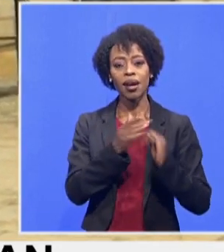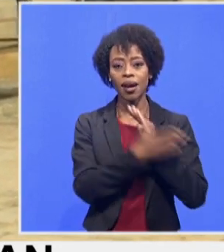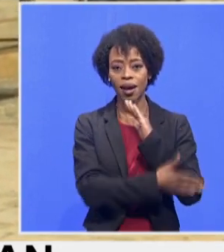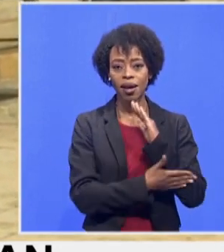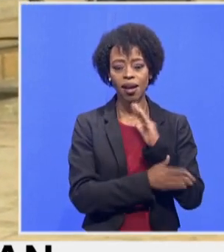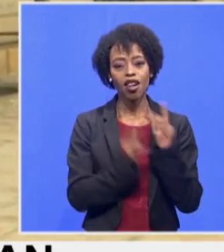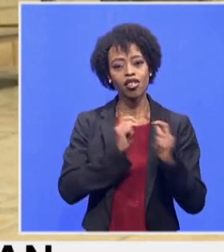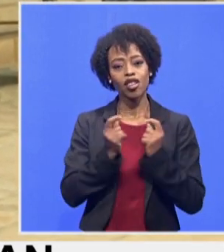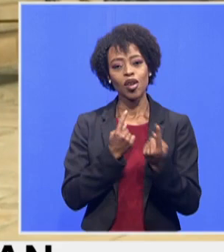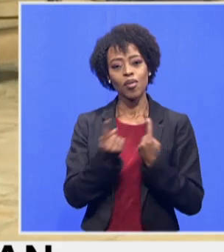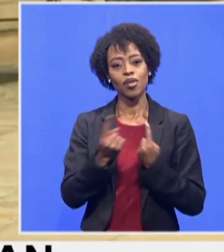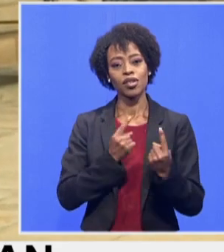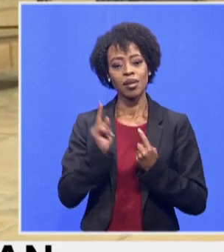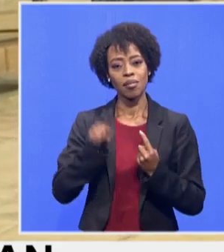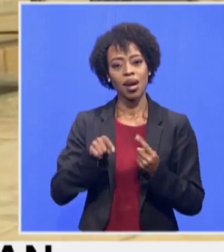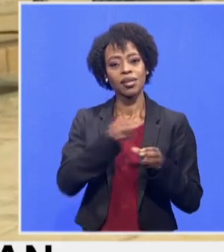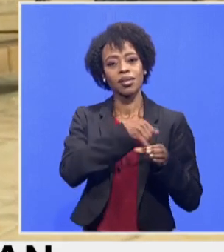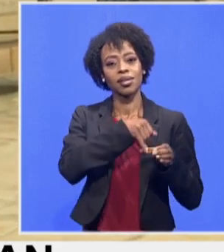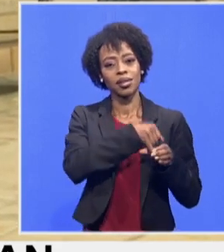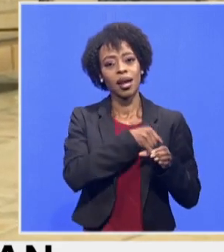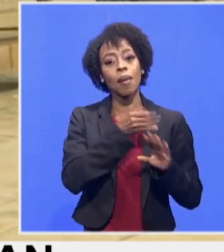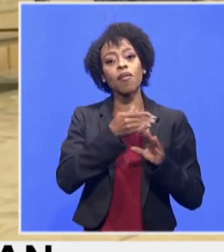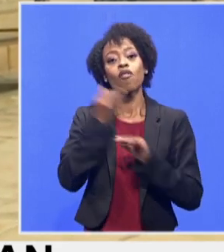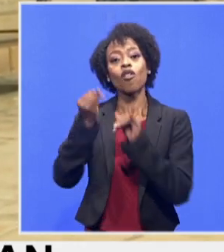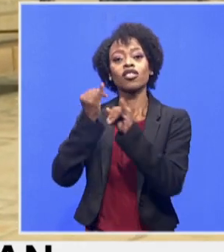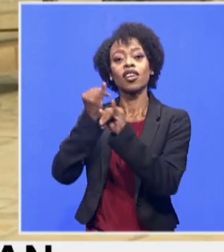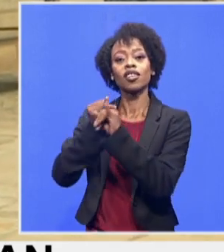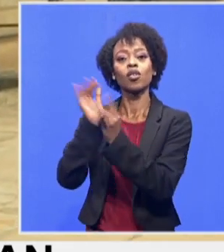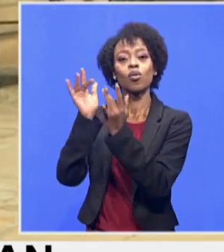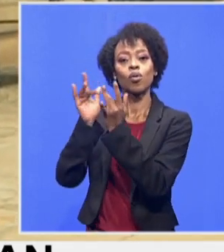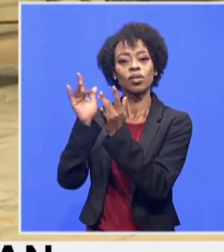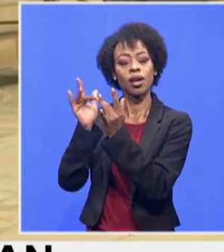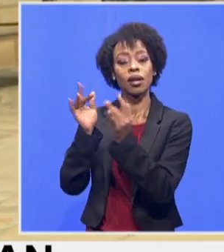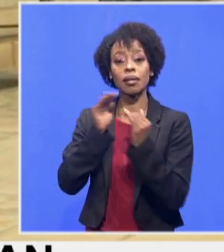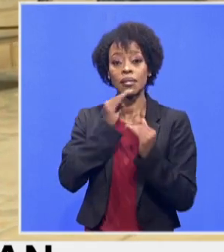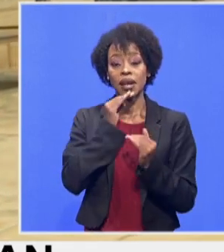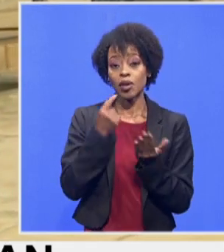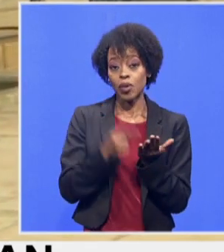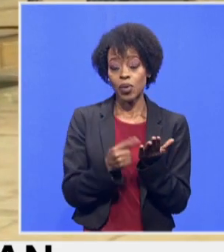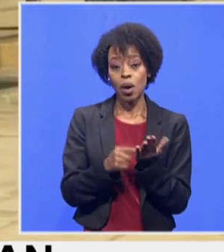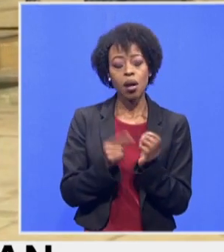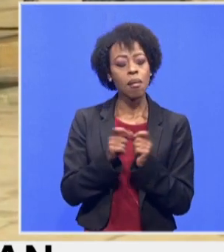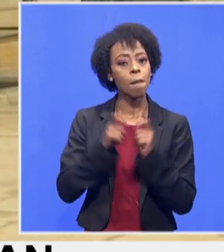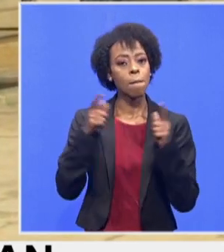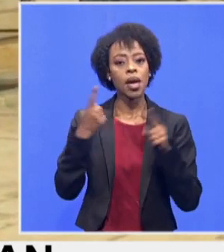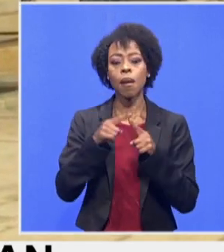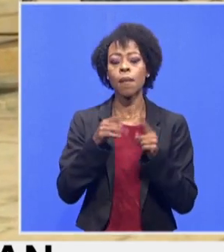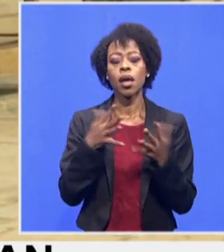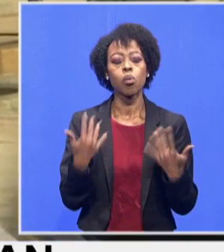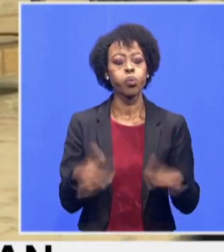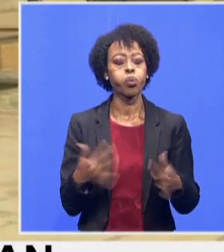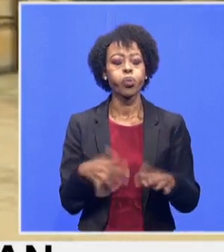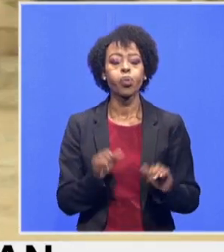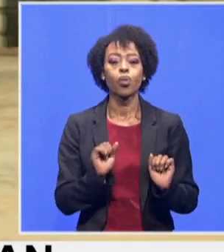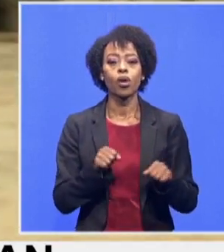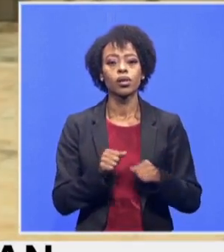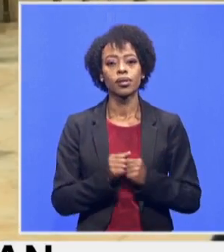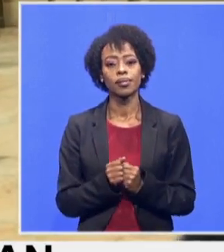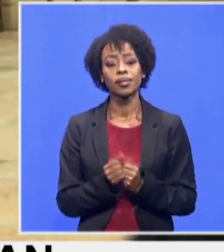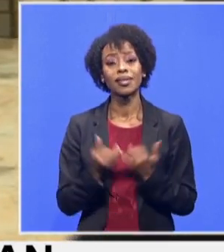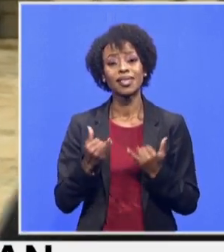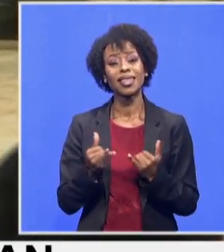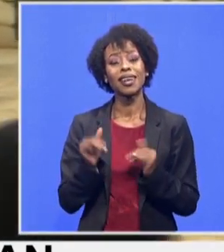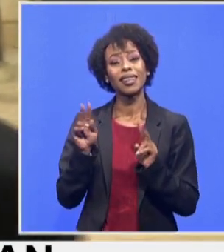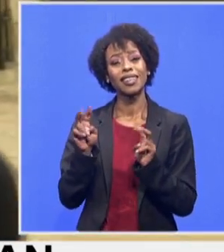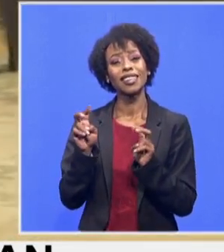trade with each other inside before we even go outside the continent. So Uganda will be one of the biggest players, obviously. When you look at the Great